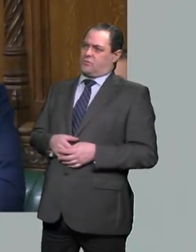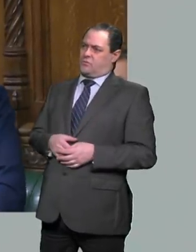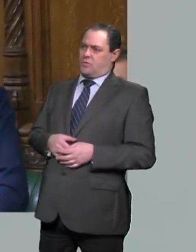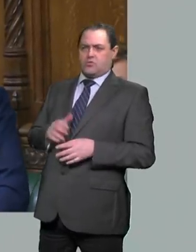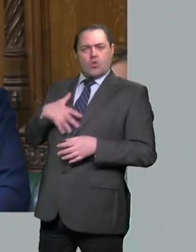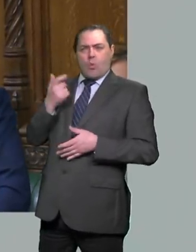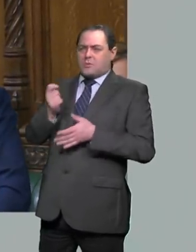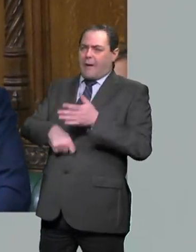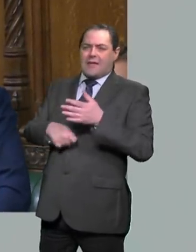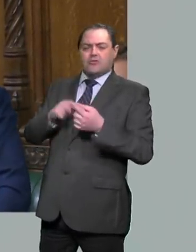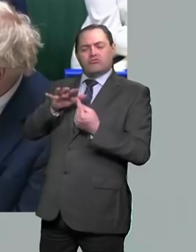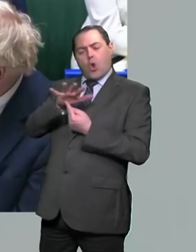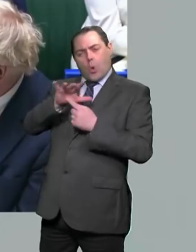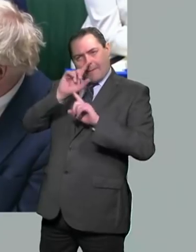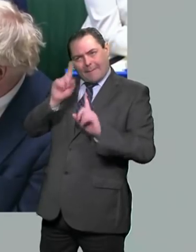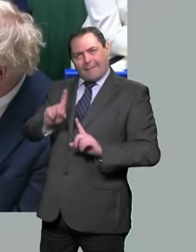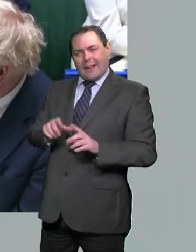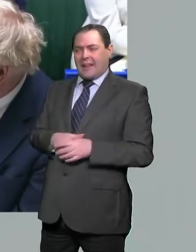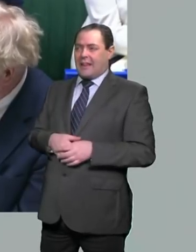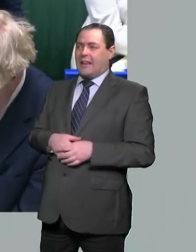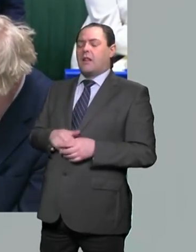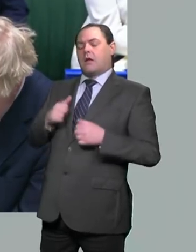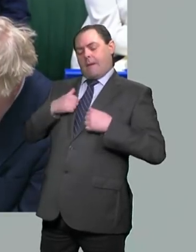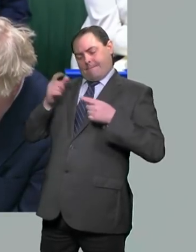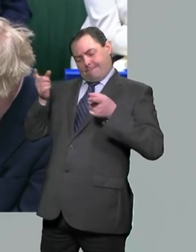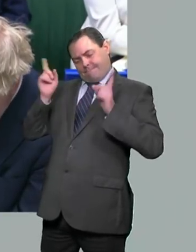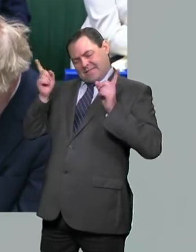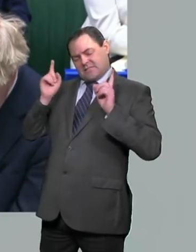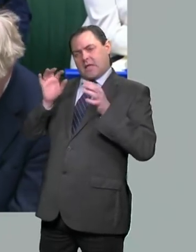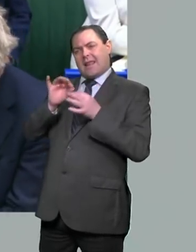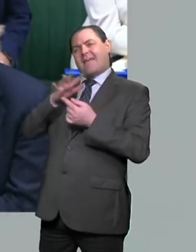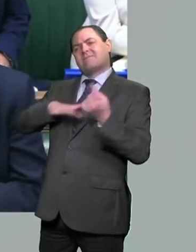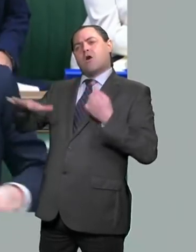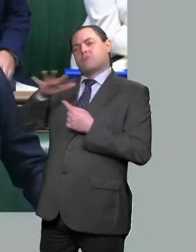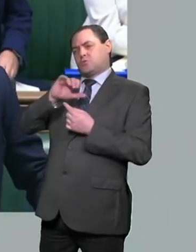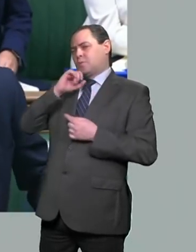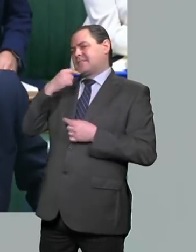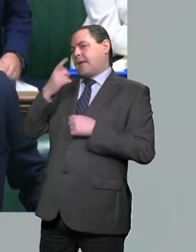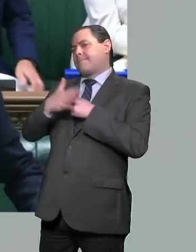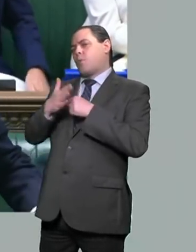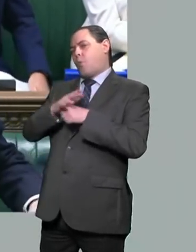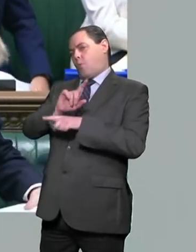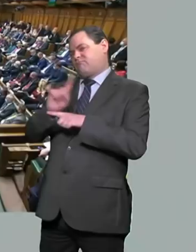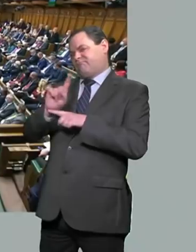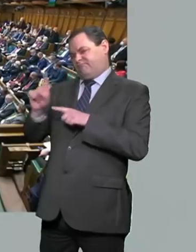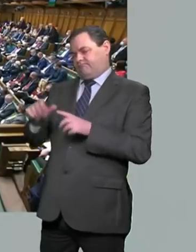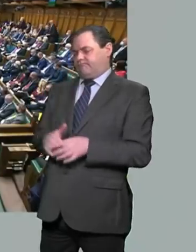punish local residents. And my right honourable friend, the Secretary of State for the Environment, will be saying more about this in the coming